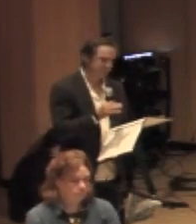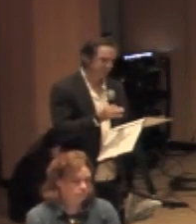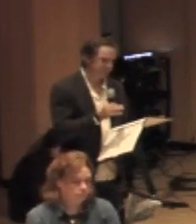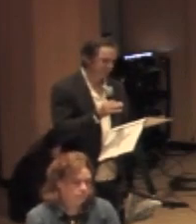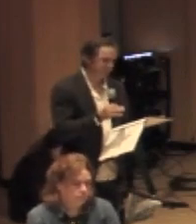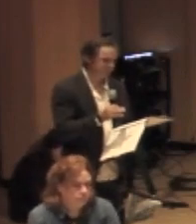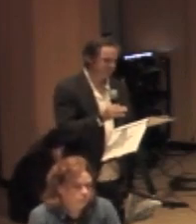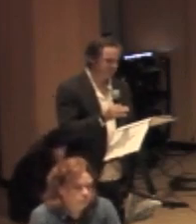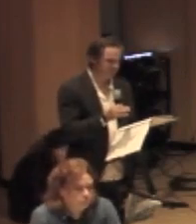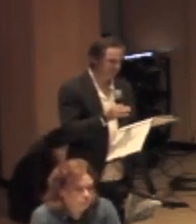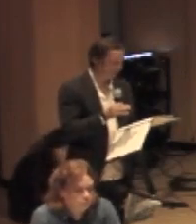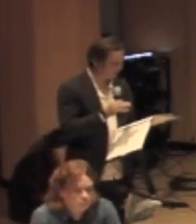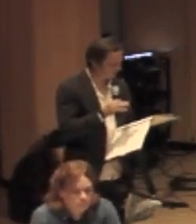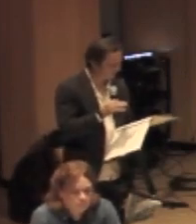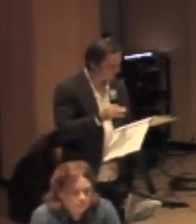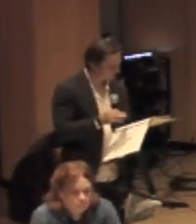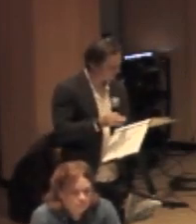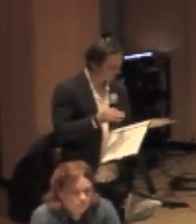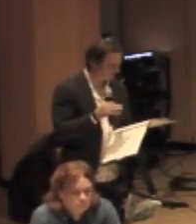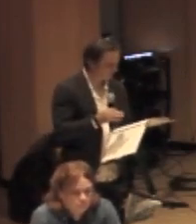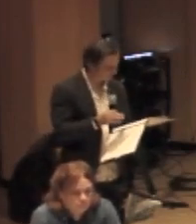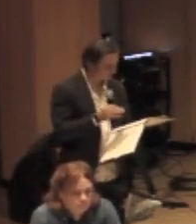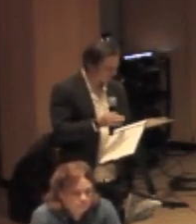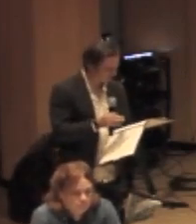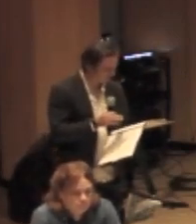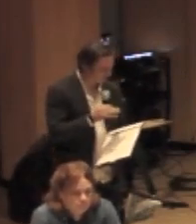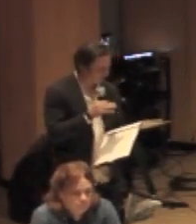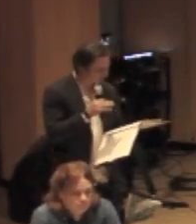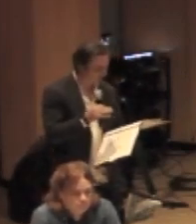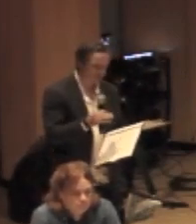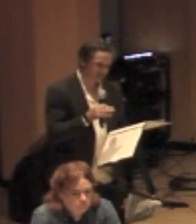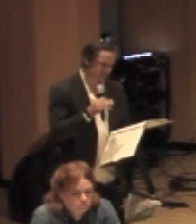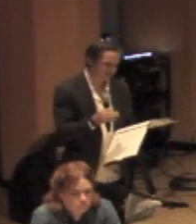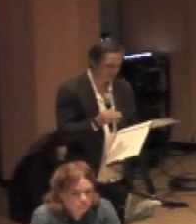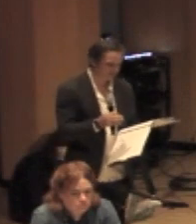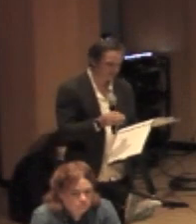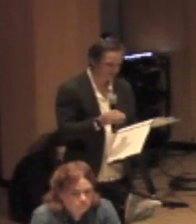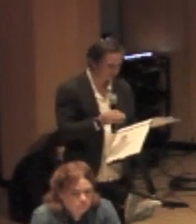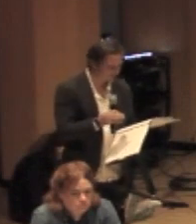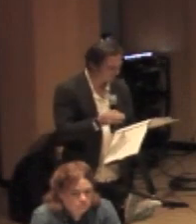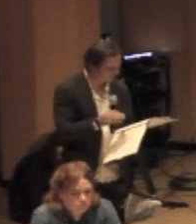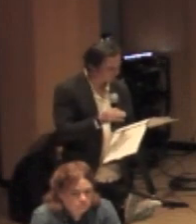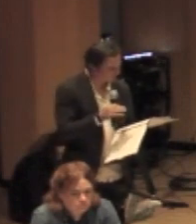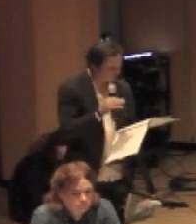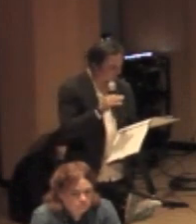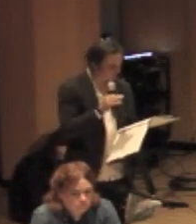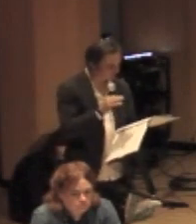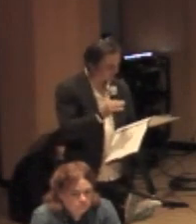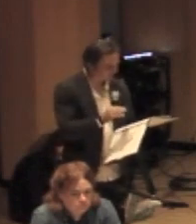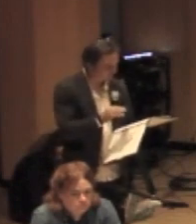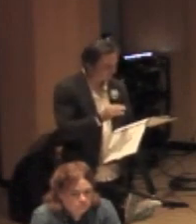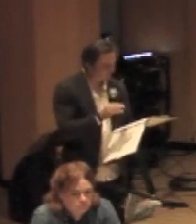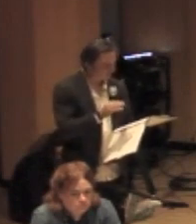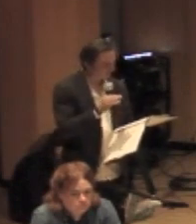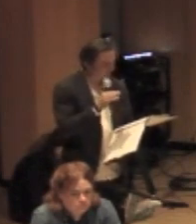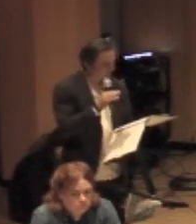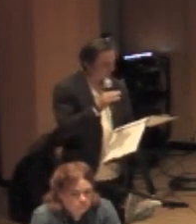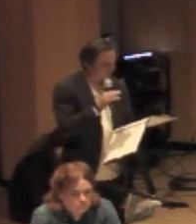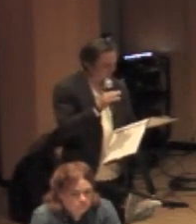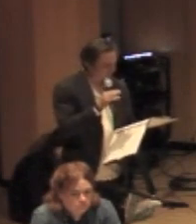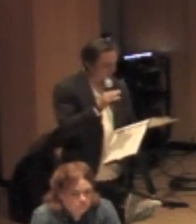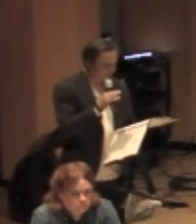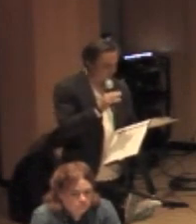that that couldn't be seen it it be seen and and and and not seen at the same time and it was